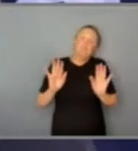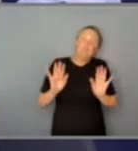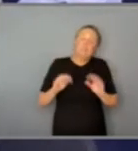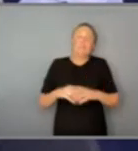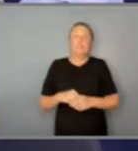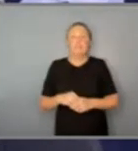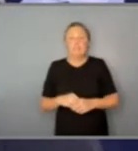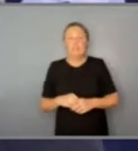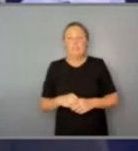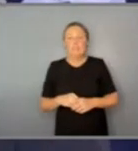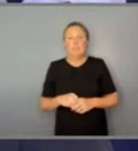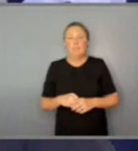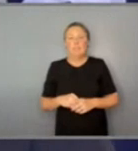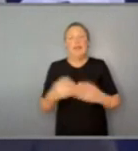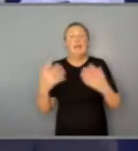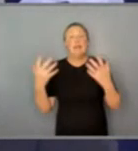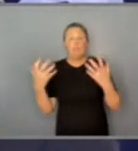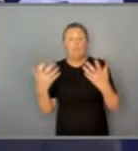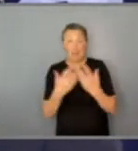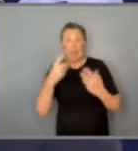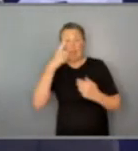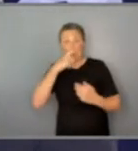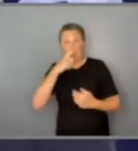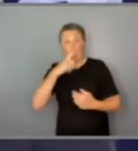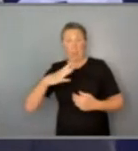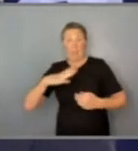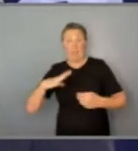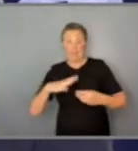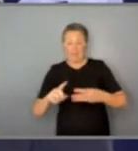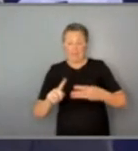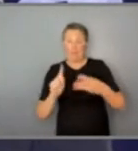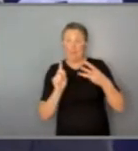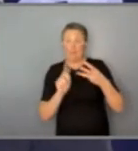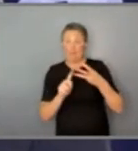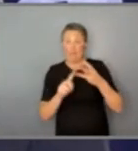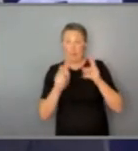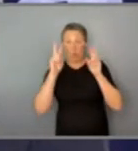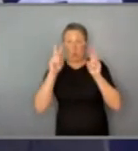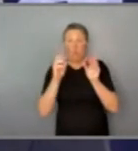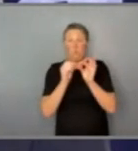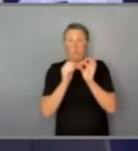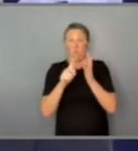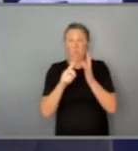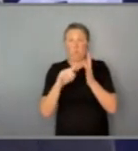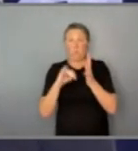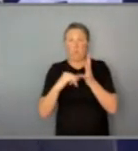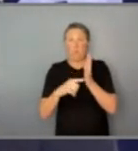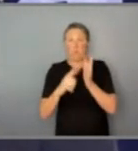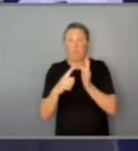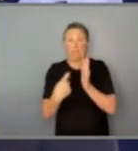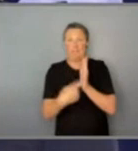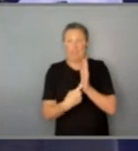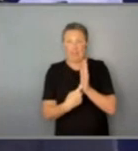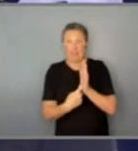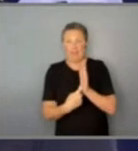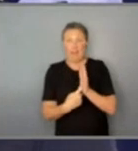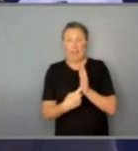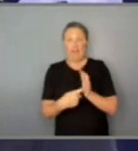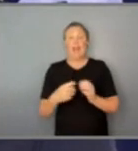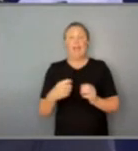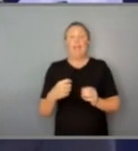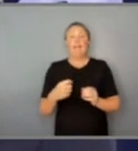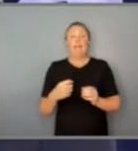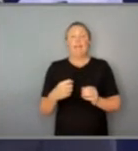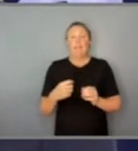program. Making more people eligible doesn't get boosters into arms any quicker. If anything, it